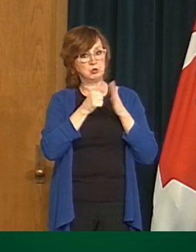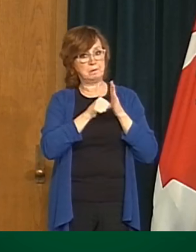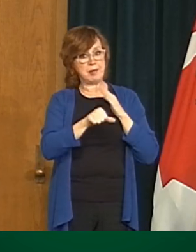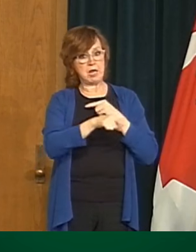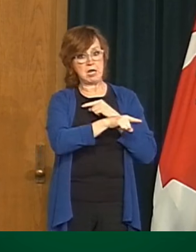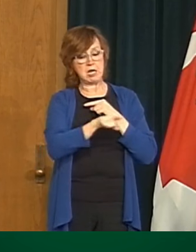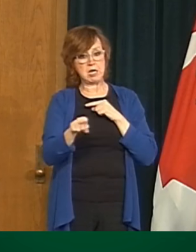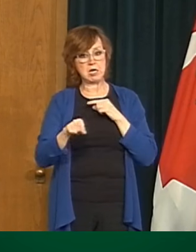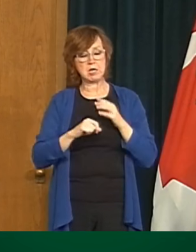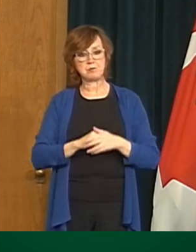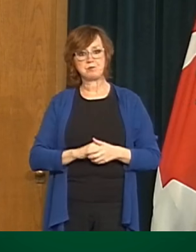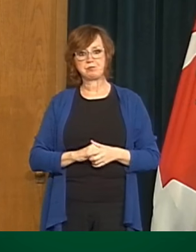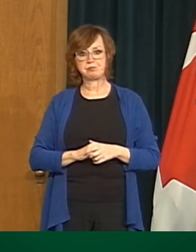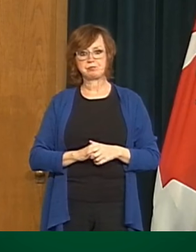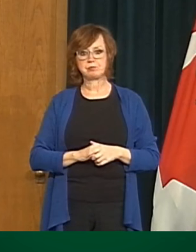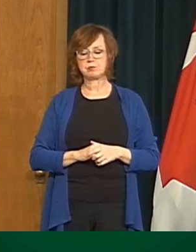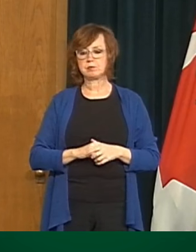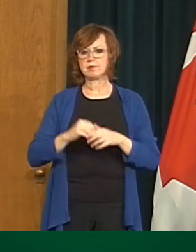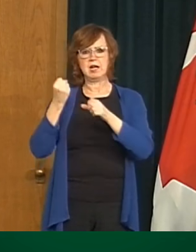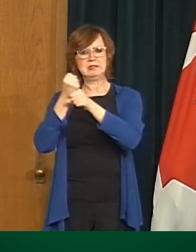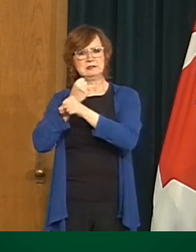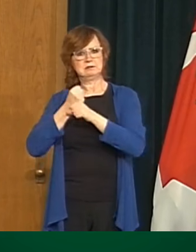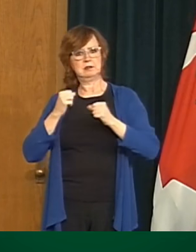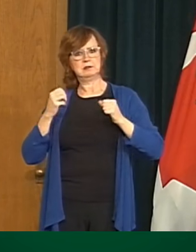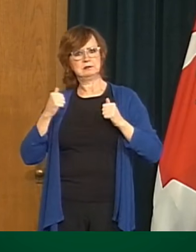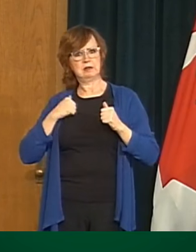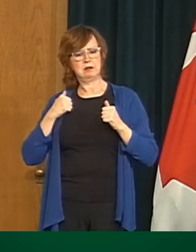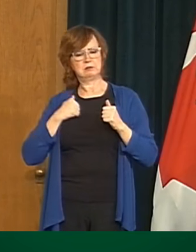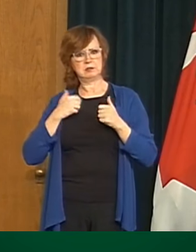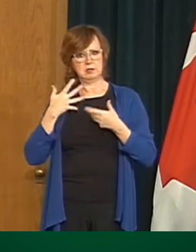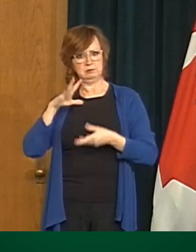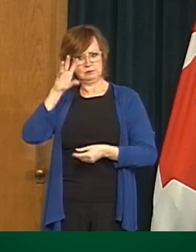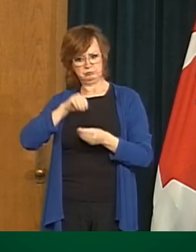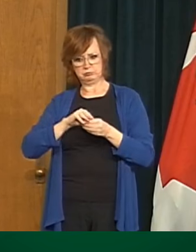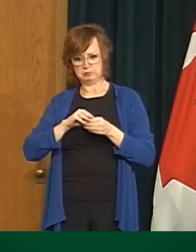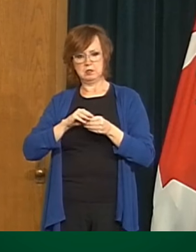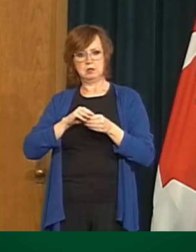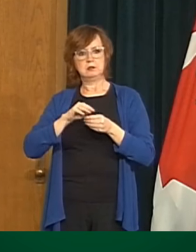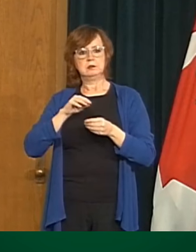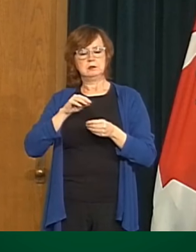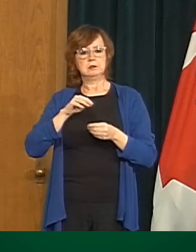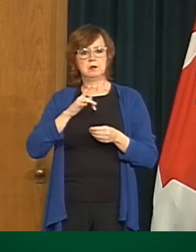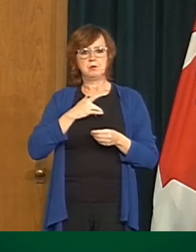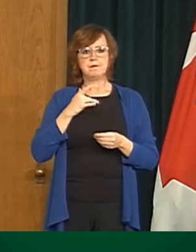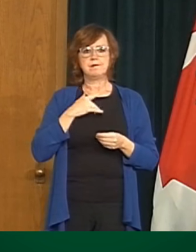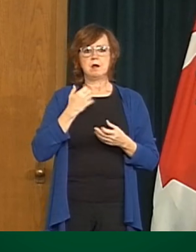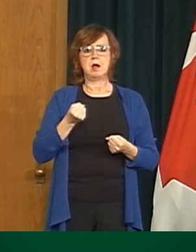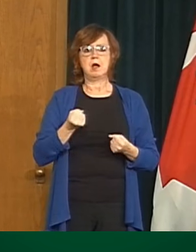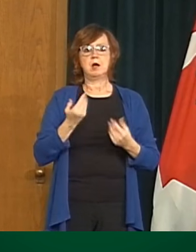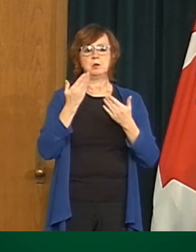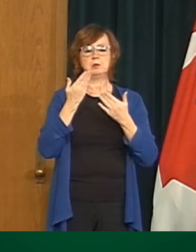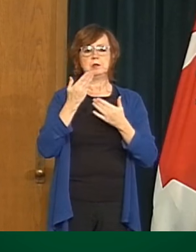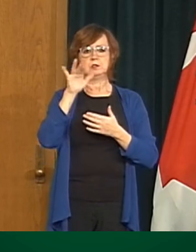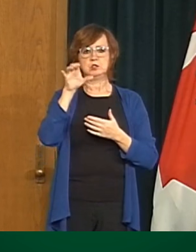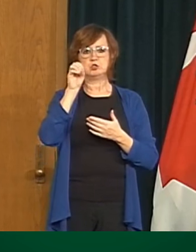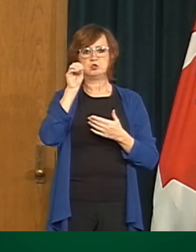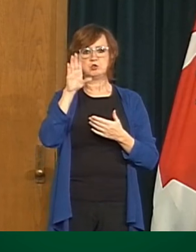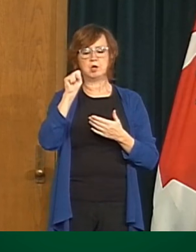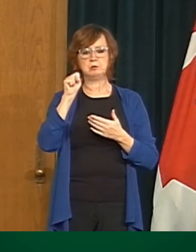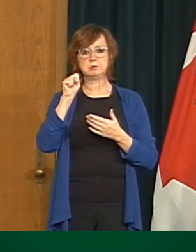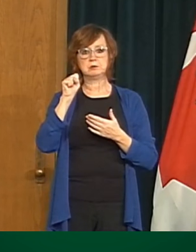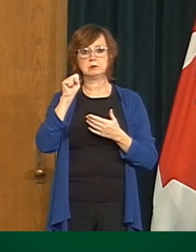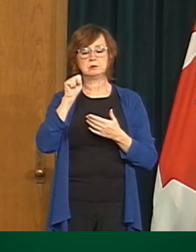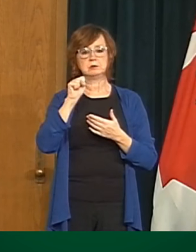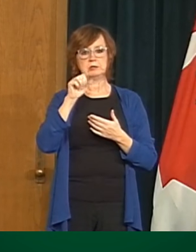data, projects funded through this investment announced today are expected to support approximately 10,000 jobs. And the